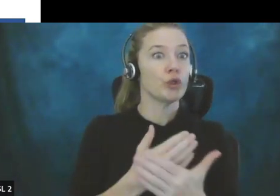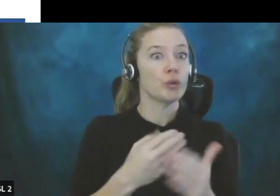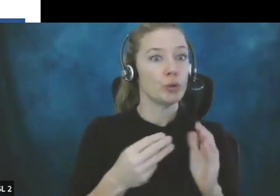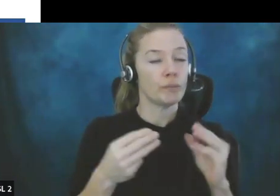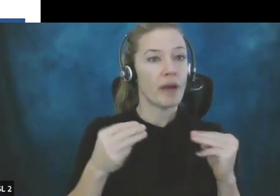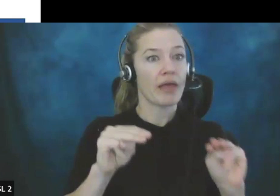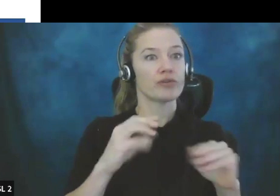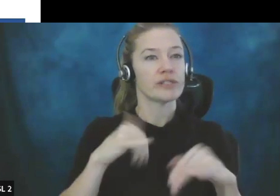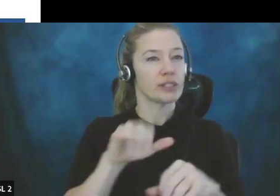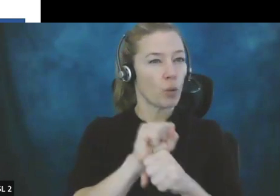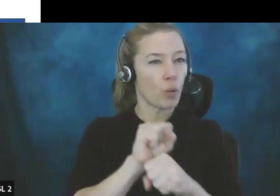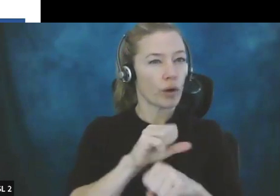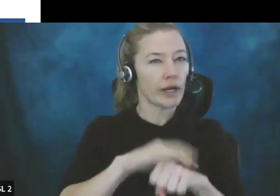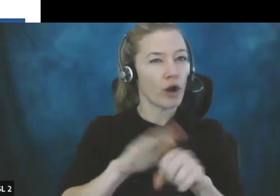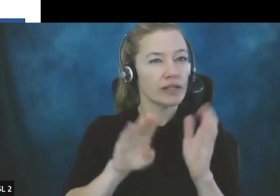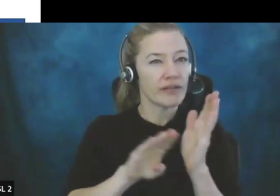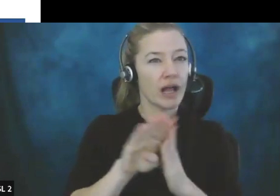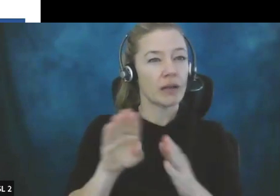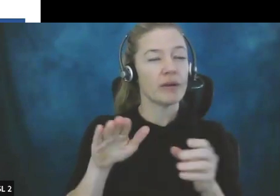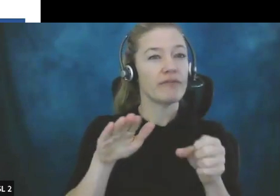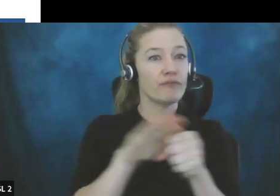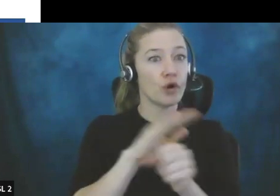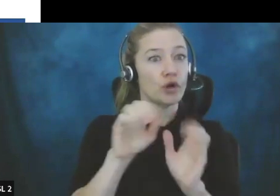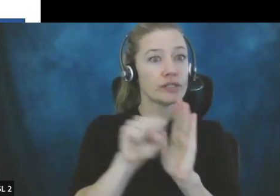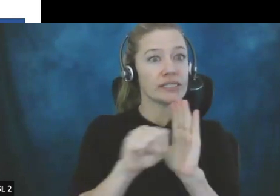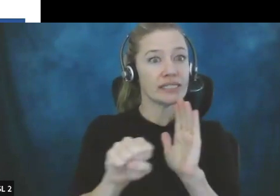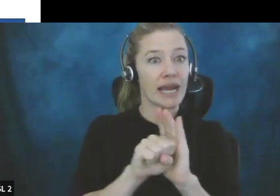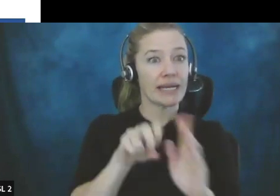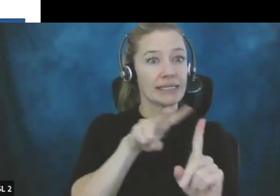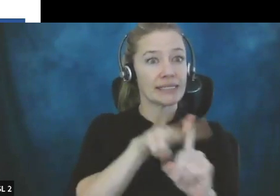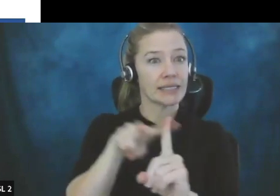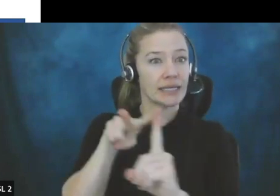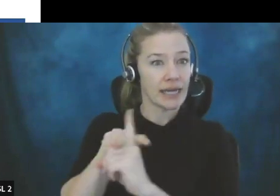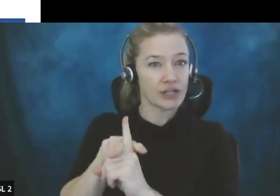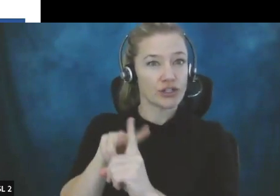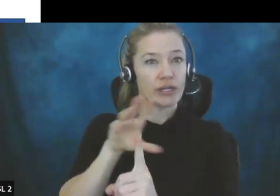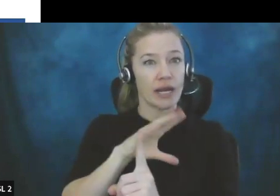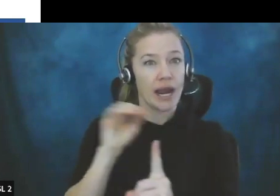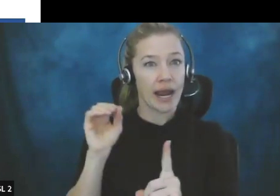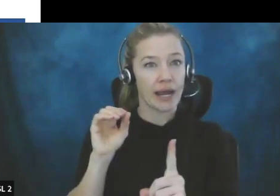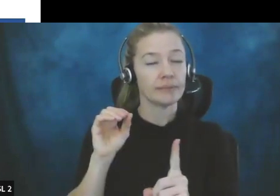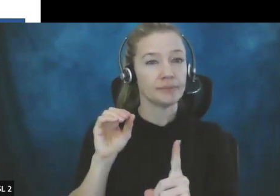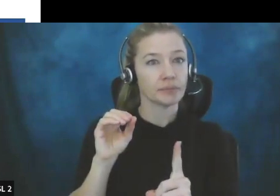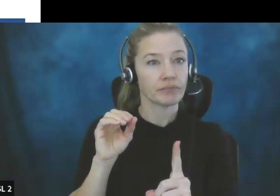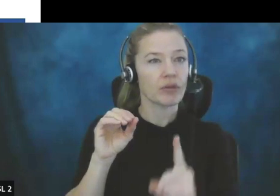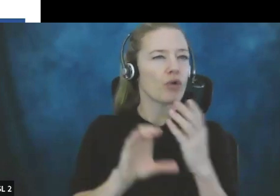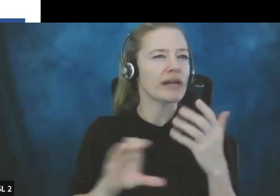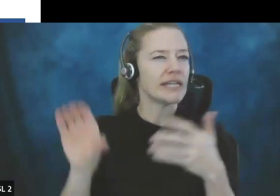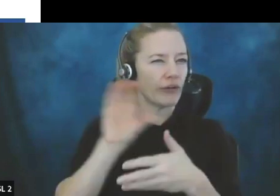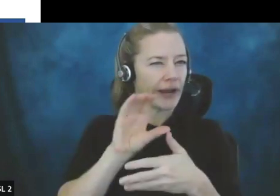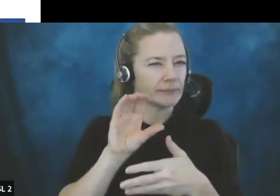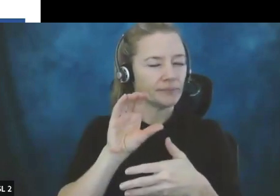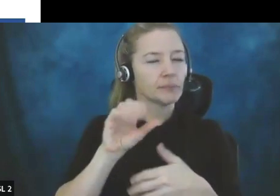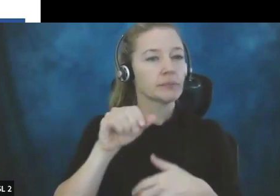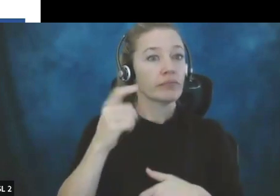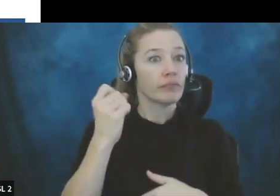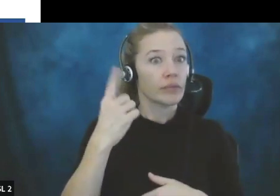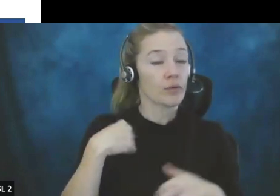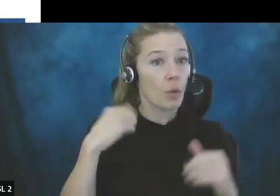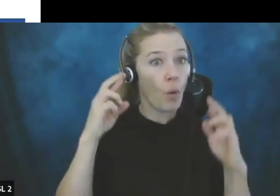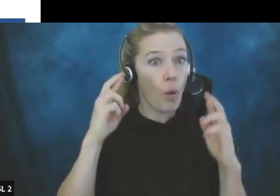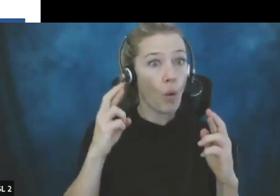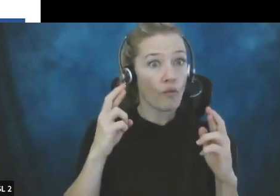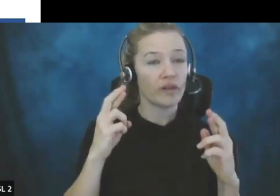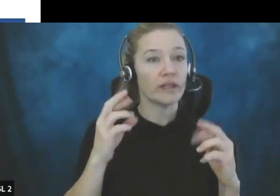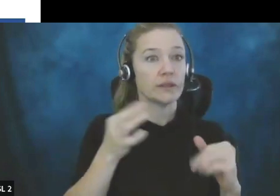methods. Emerging means they're still working on developing full state designation and meeting full state designation